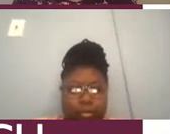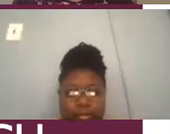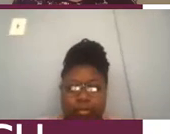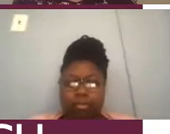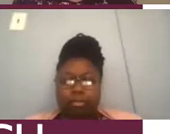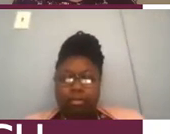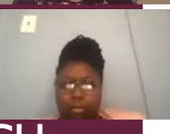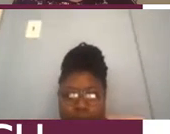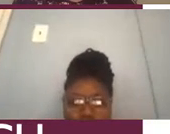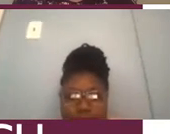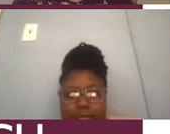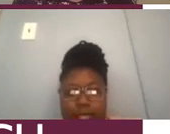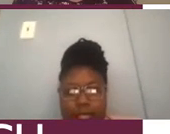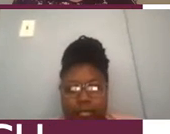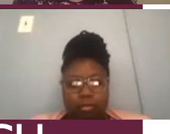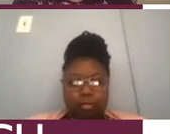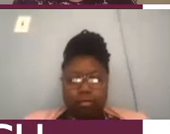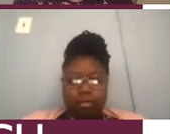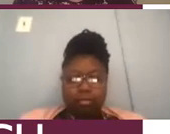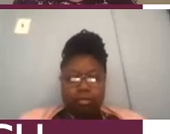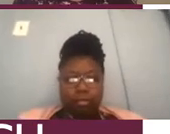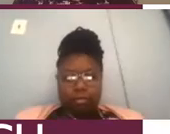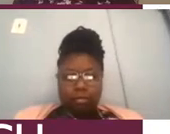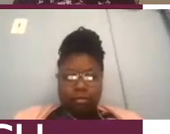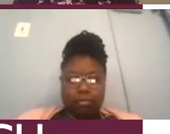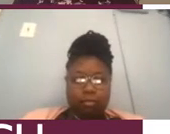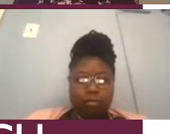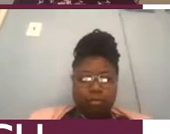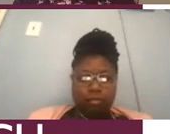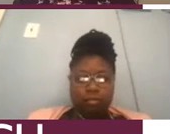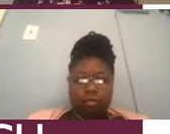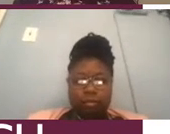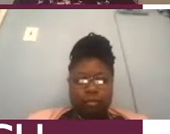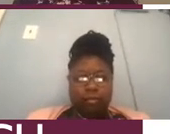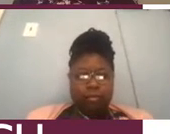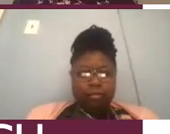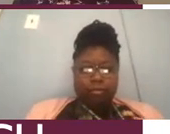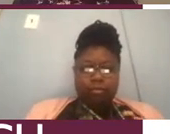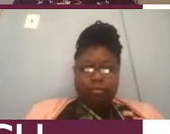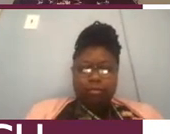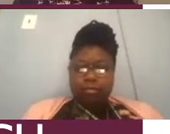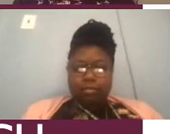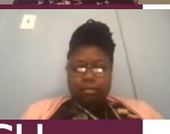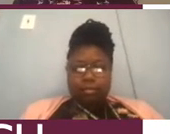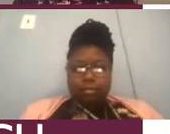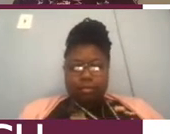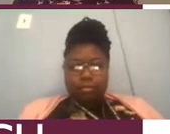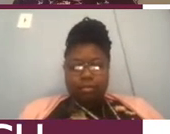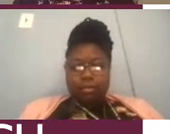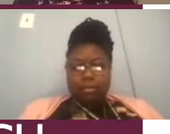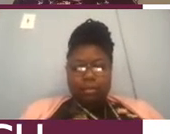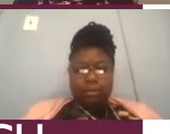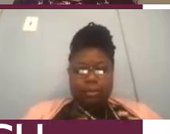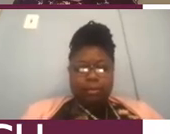to a jade color with gold markings, which as you can see next. After the pupa is the adult phase, where the monarch wings are folded